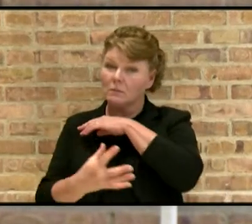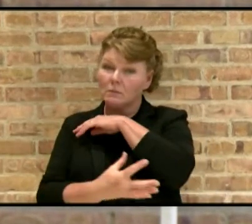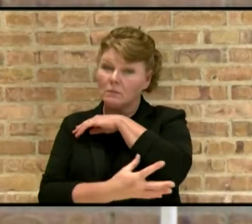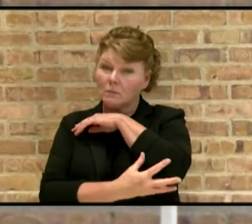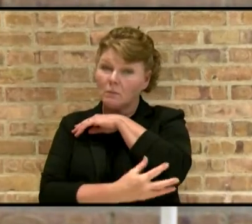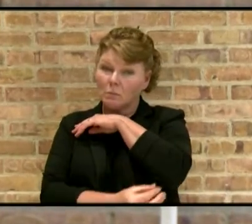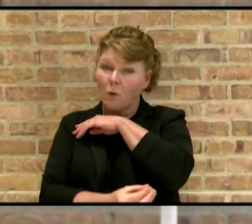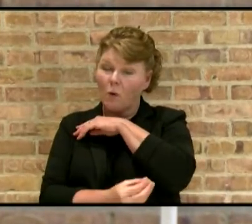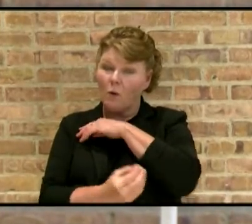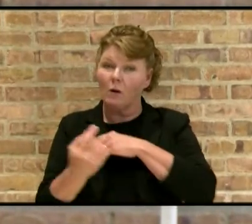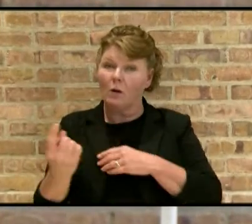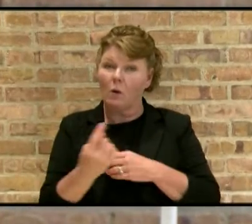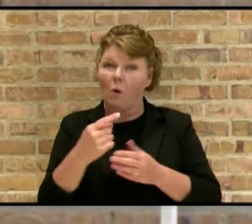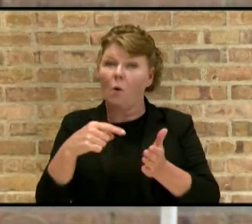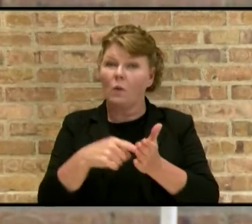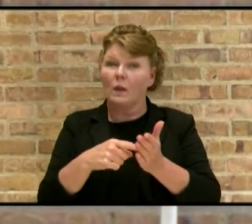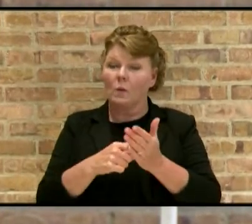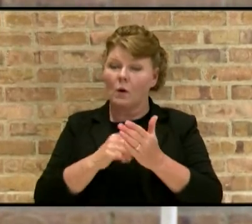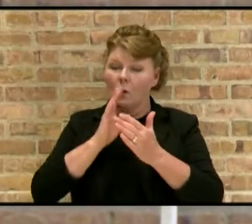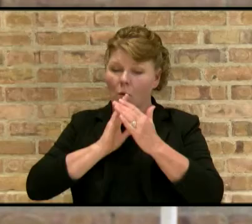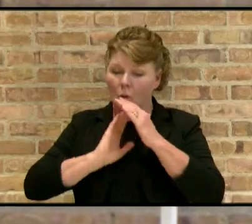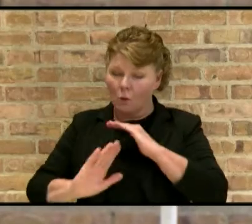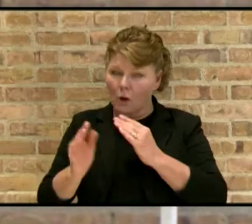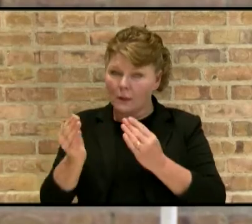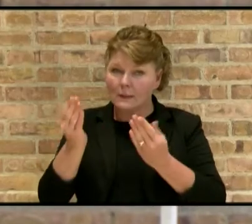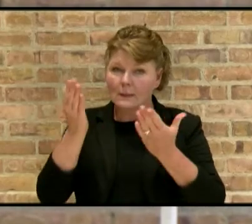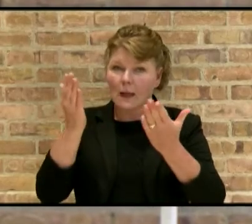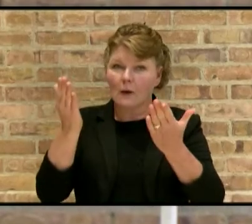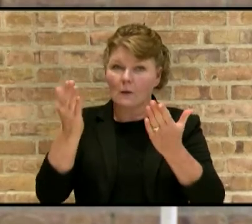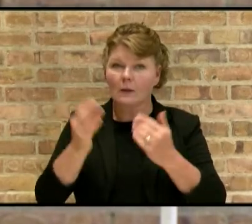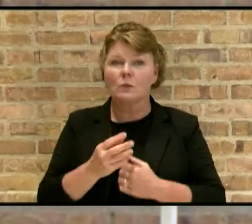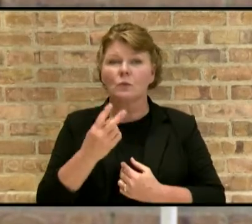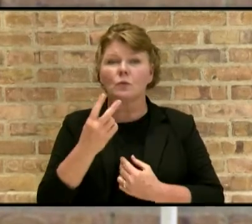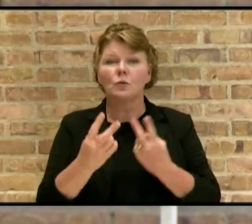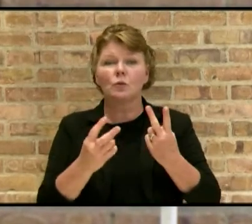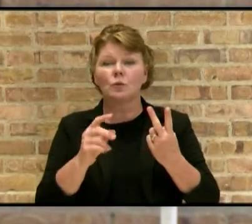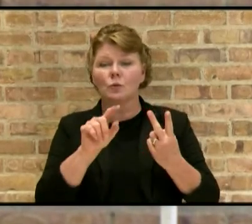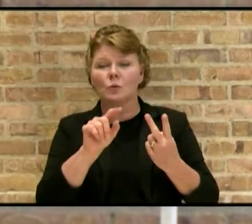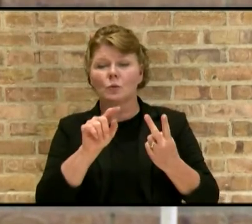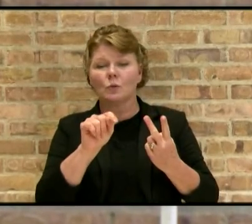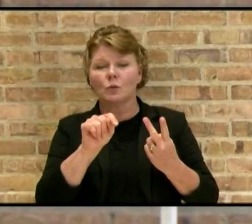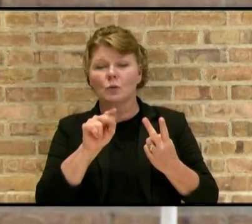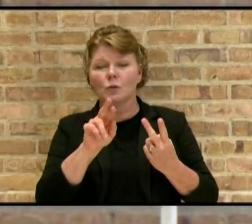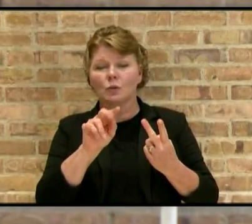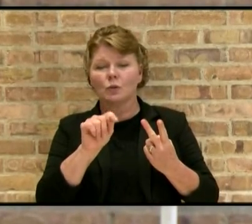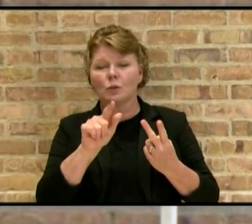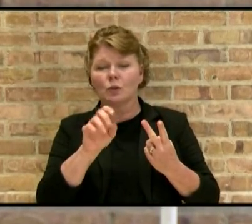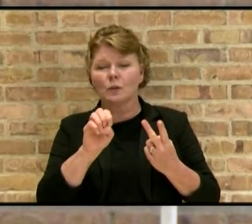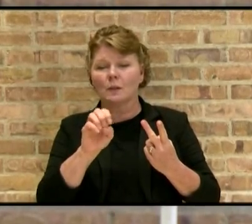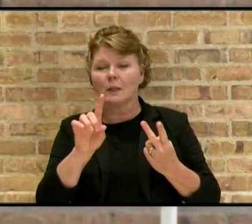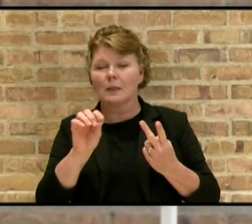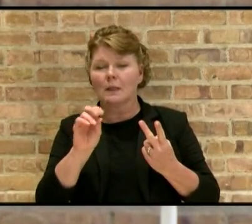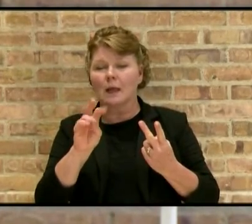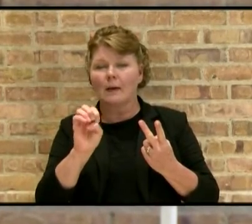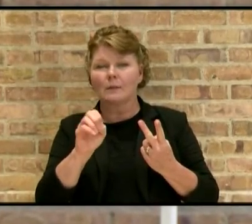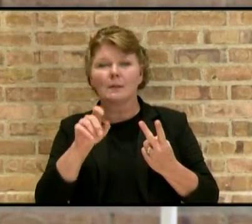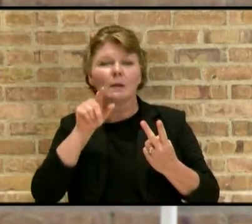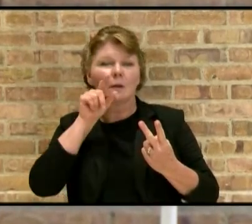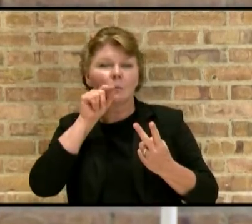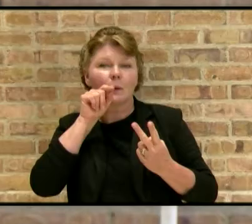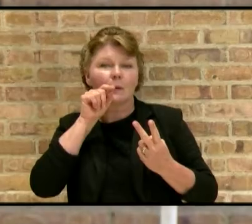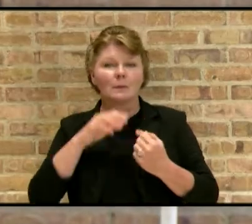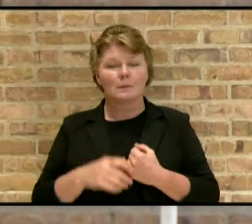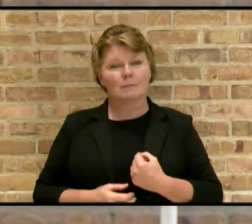could only afford the lowliest of sacrifices, two turtle doves. But here, St. Luke's